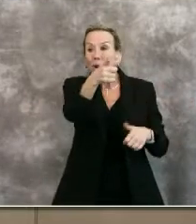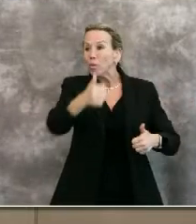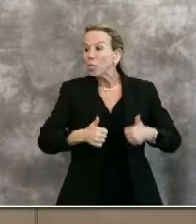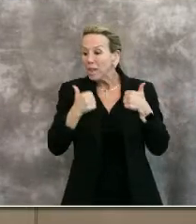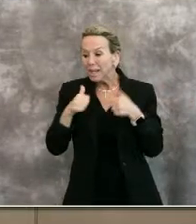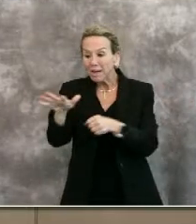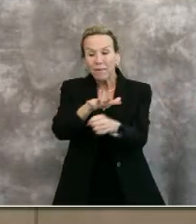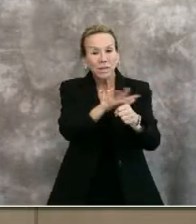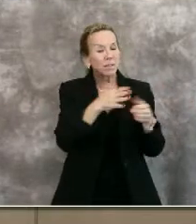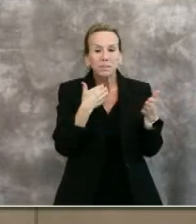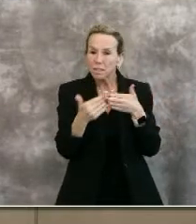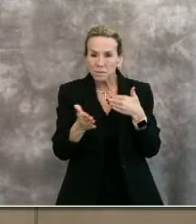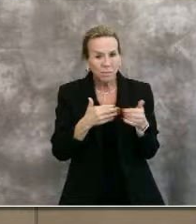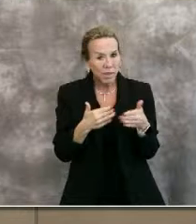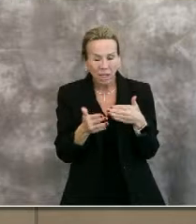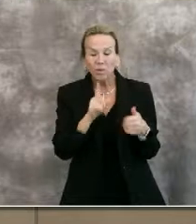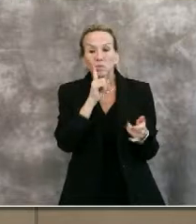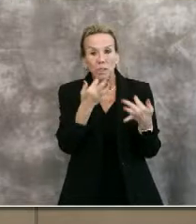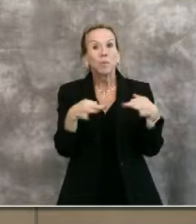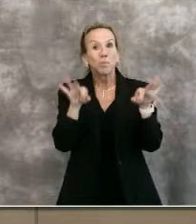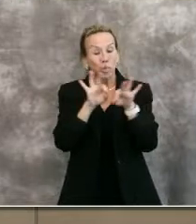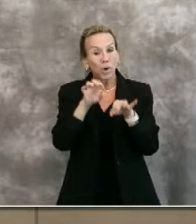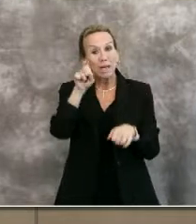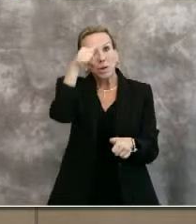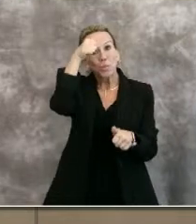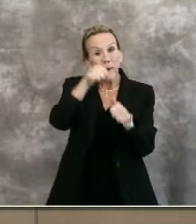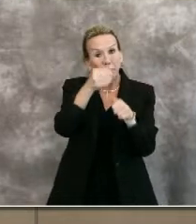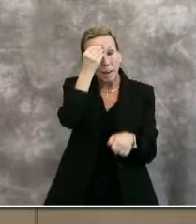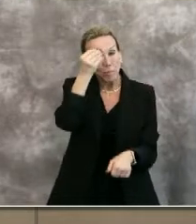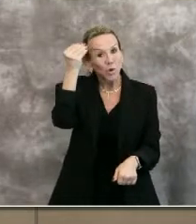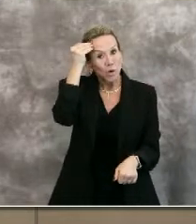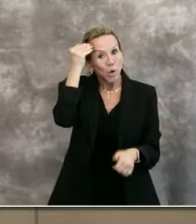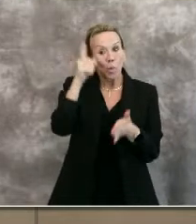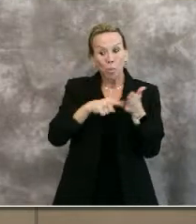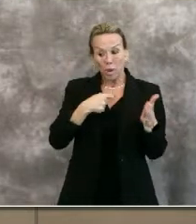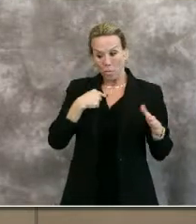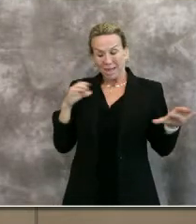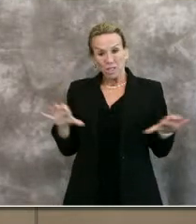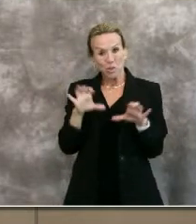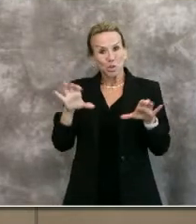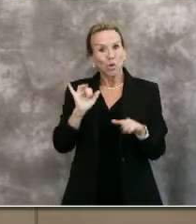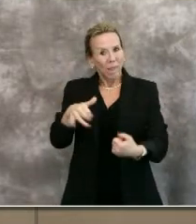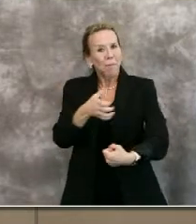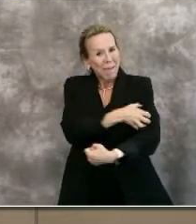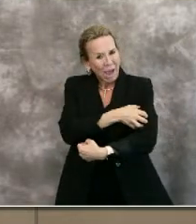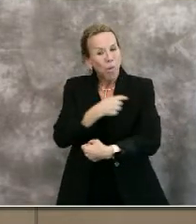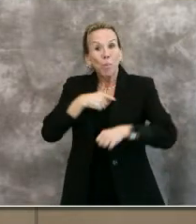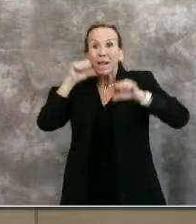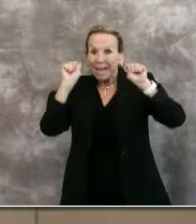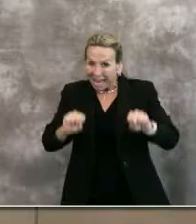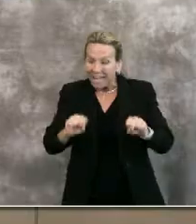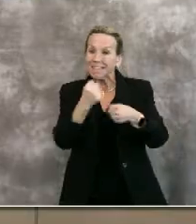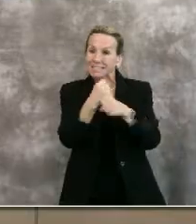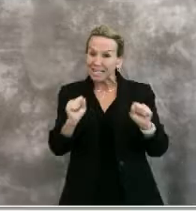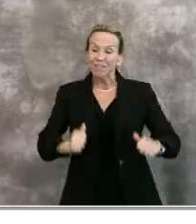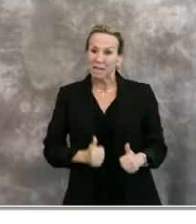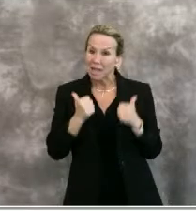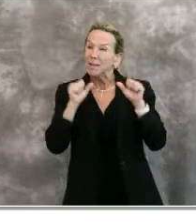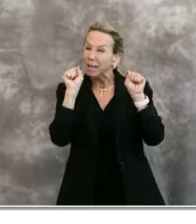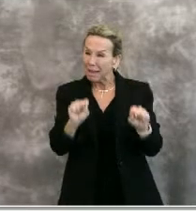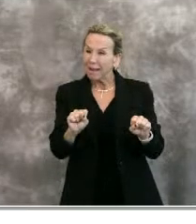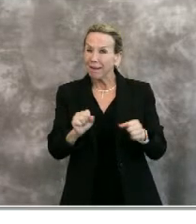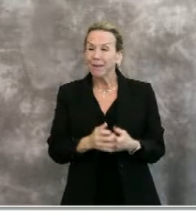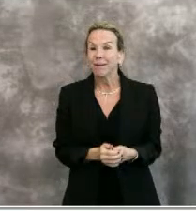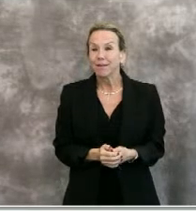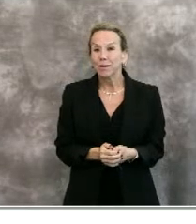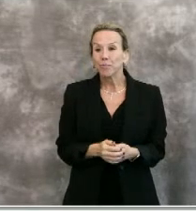county, it is vital that we remember that our actions have power and can save lives. So in this last slide, just